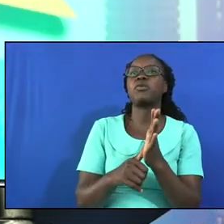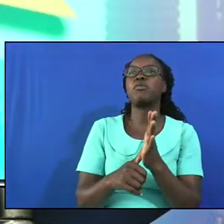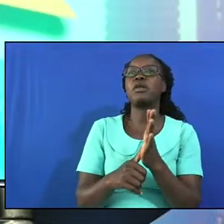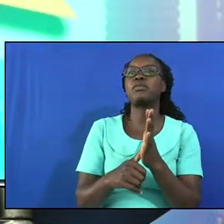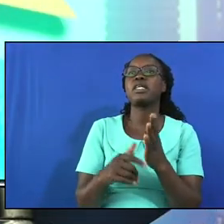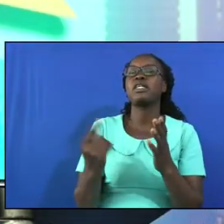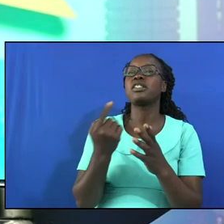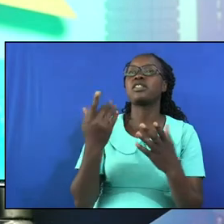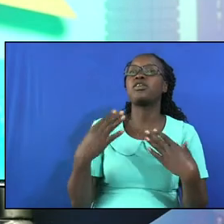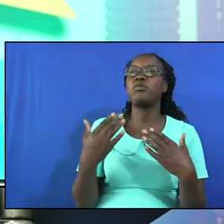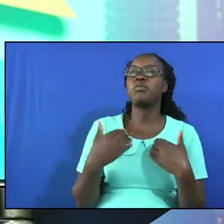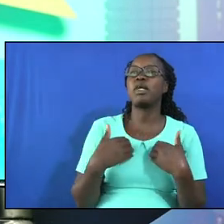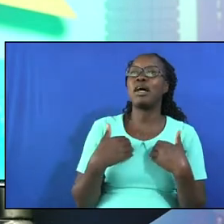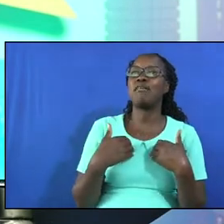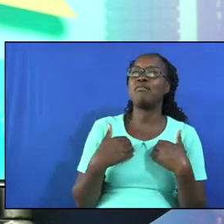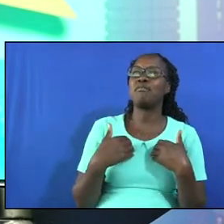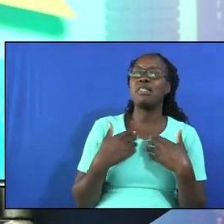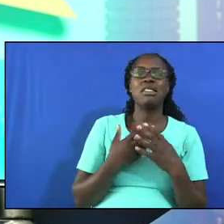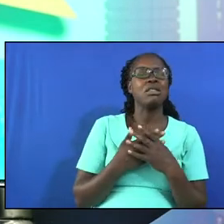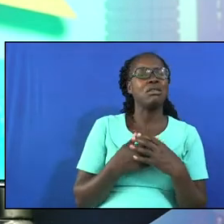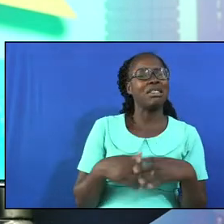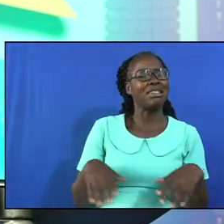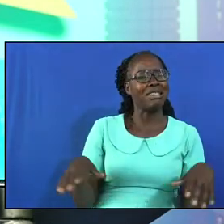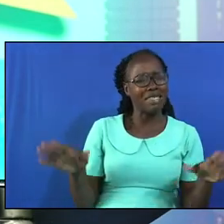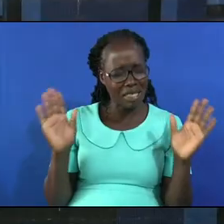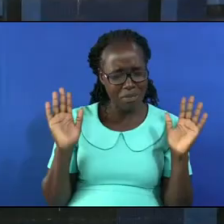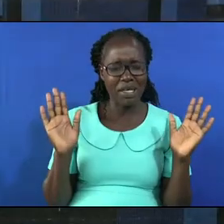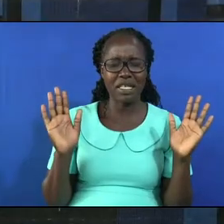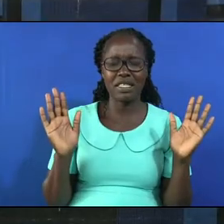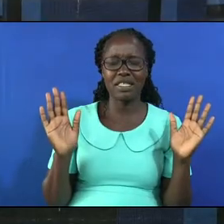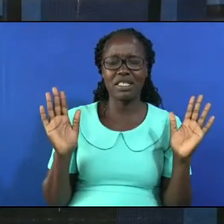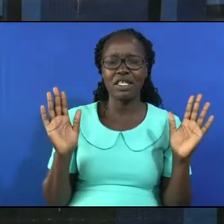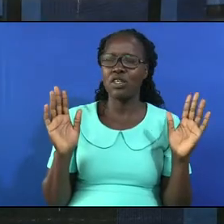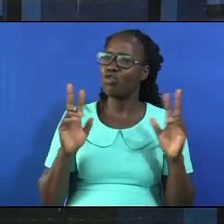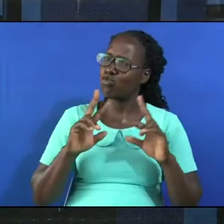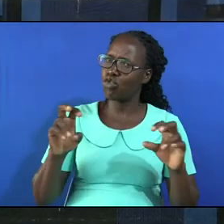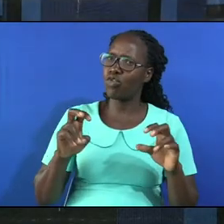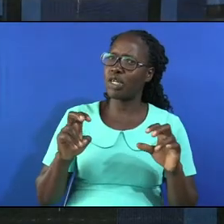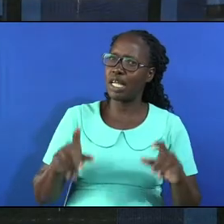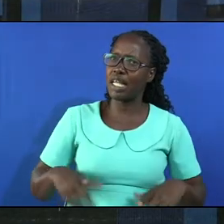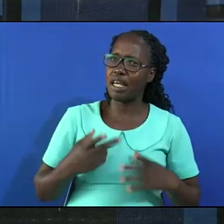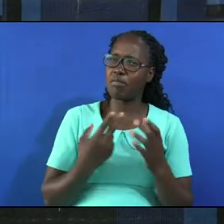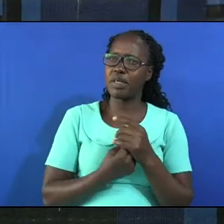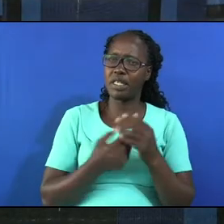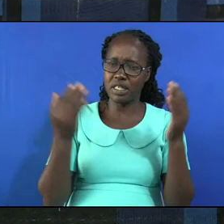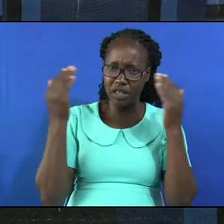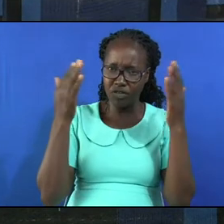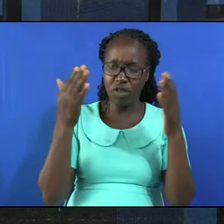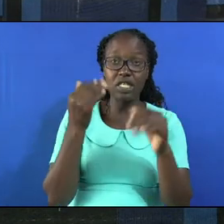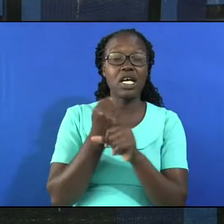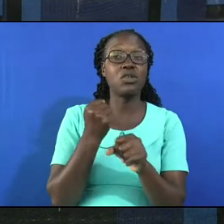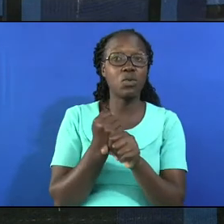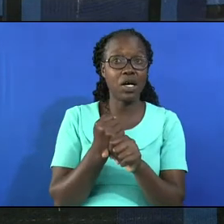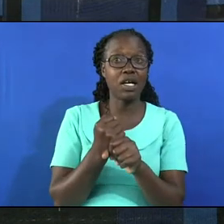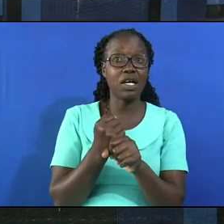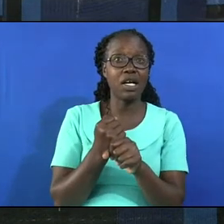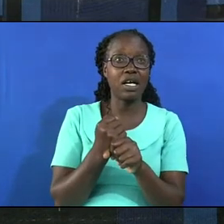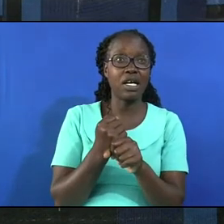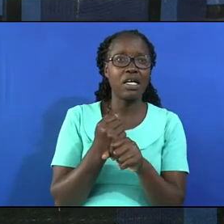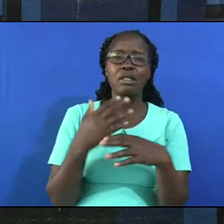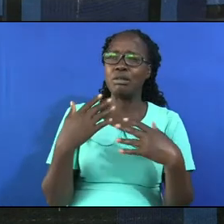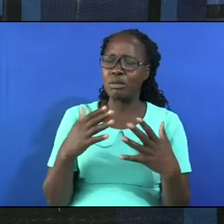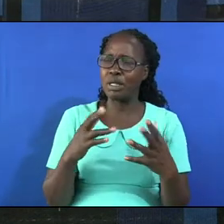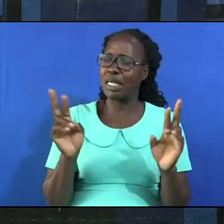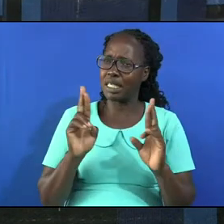single people have is they are so desperate to find a life partner that they are not focused at work. They are willing